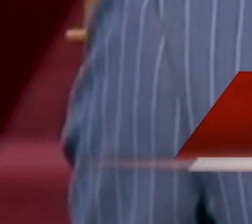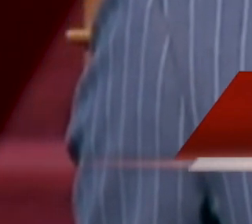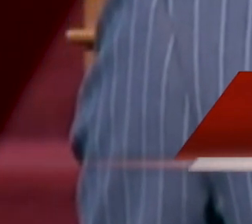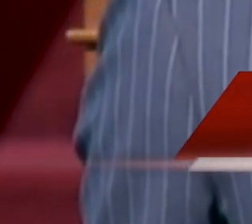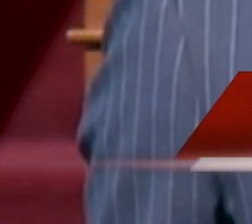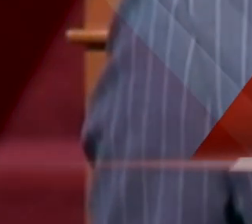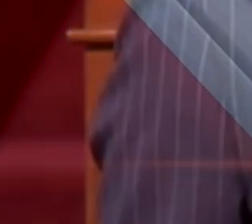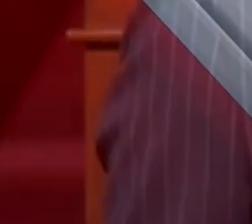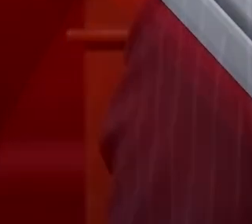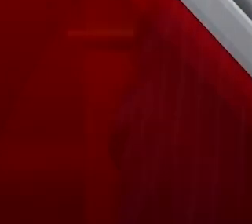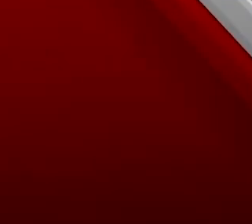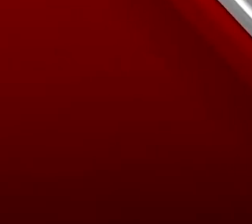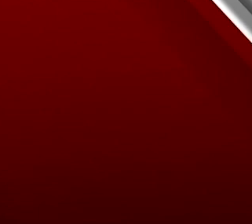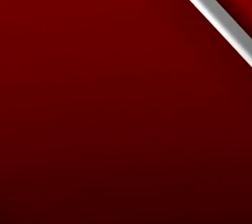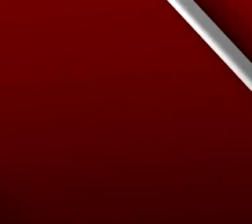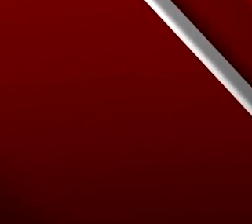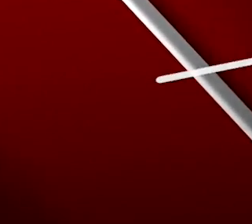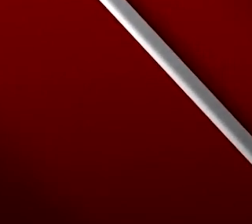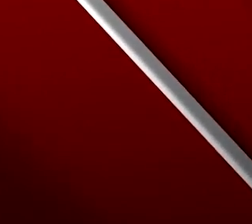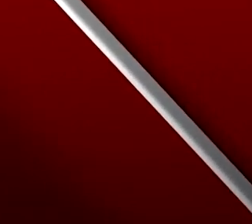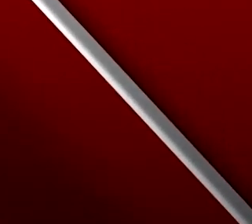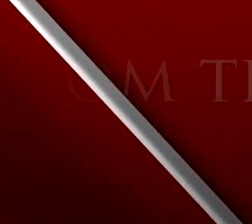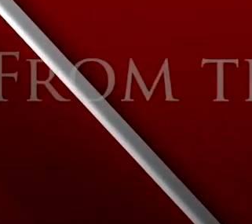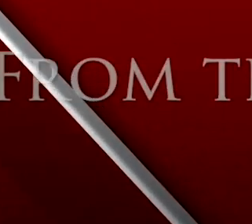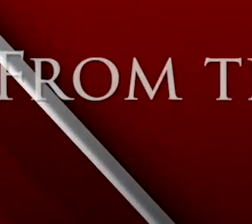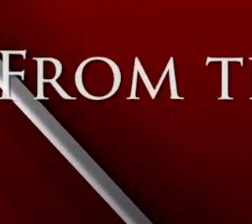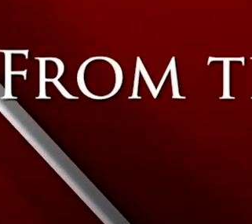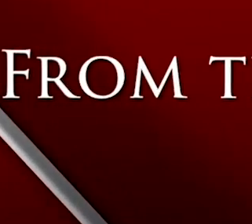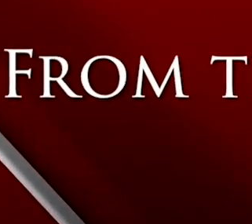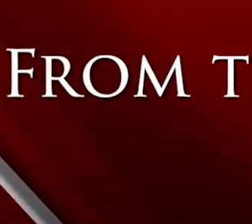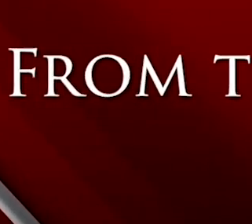that's not easy.